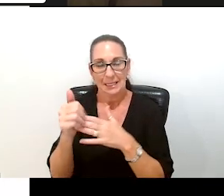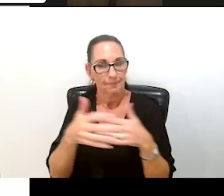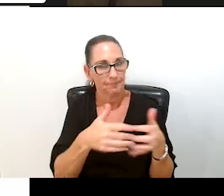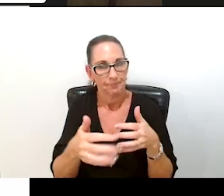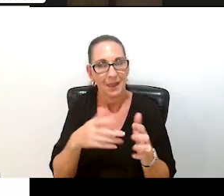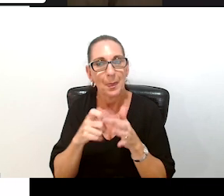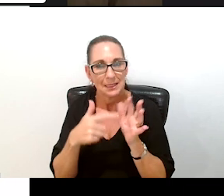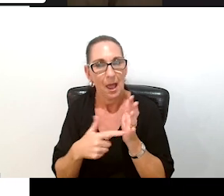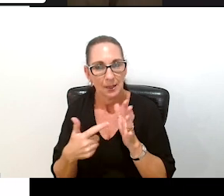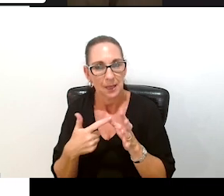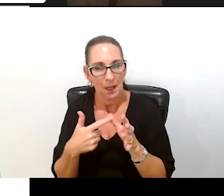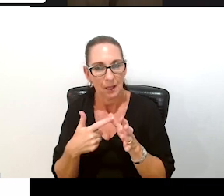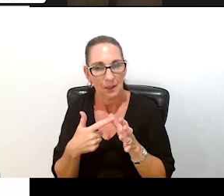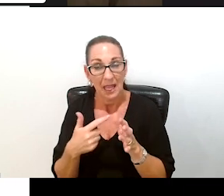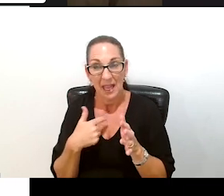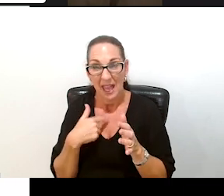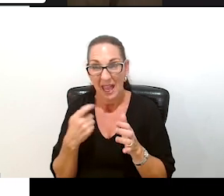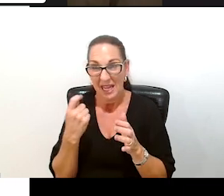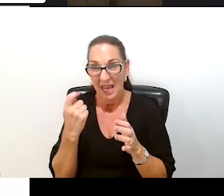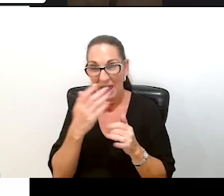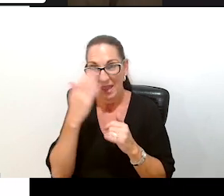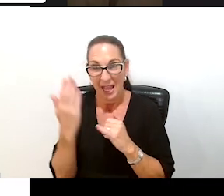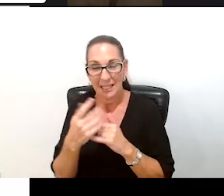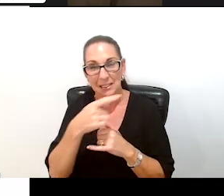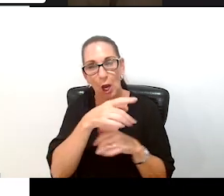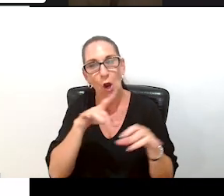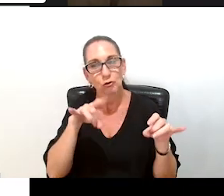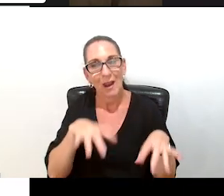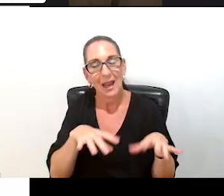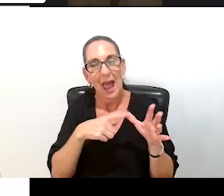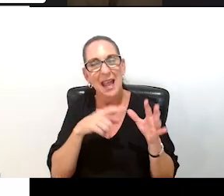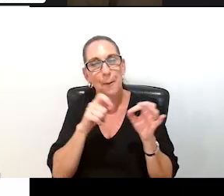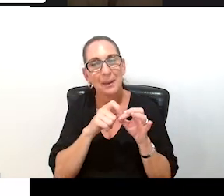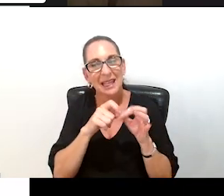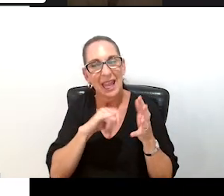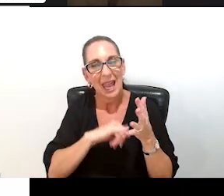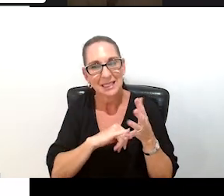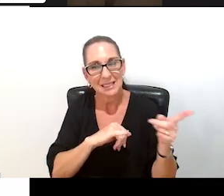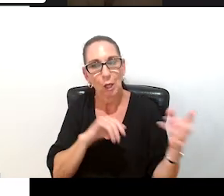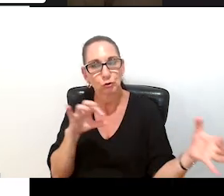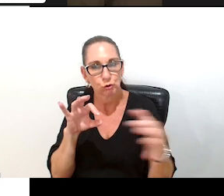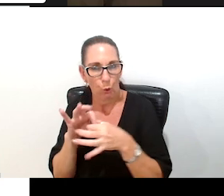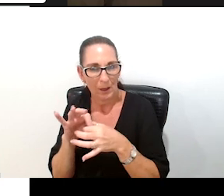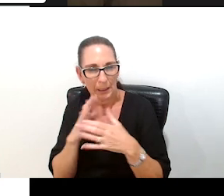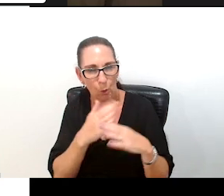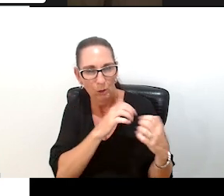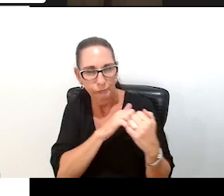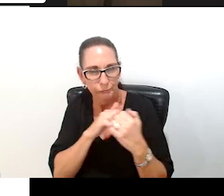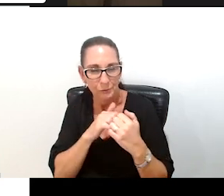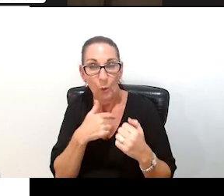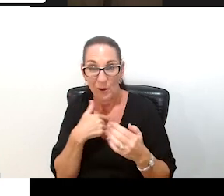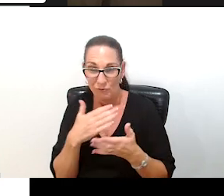together. And we were joined near the end also by the Australian Bureau of Statistics, because we really need all of